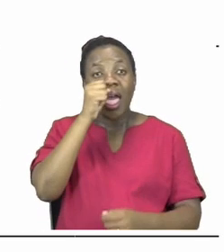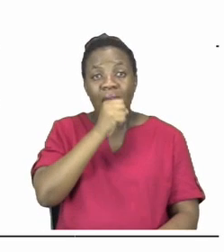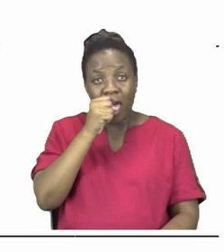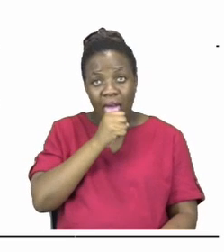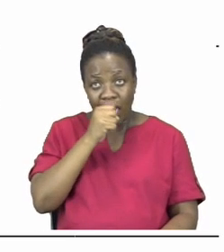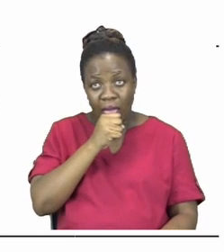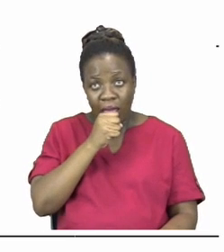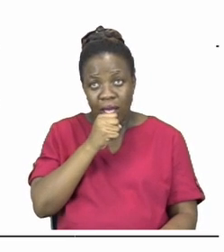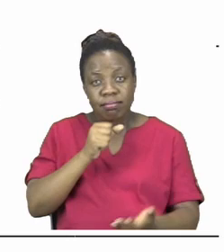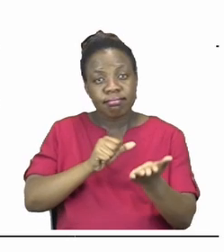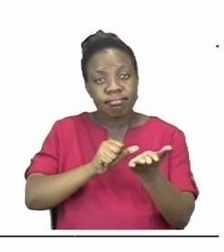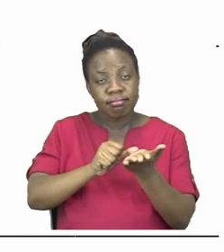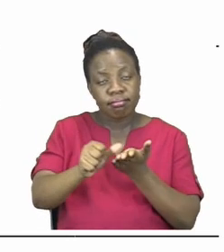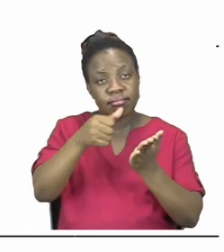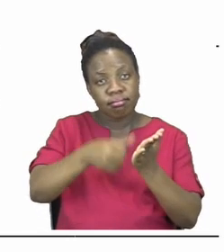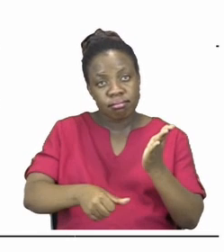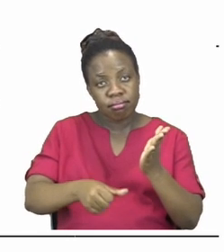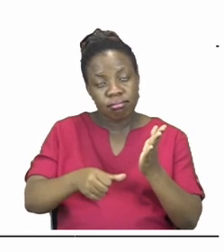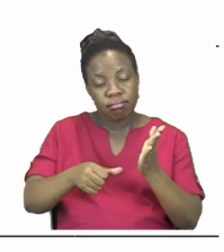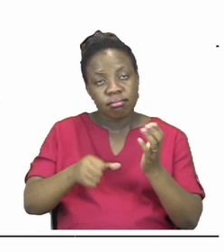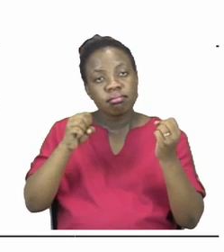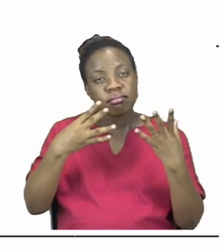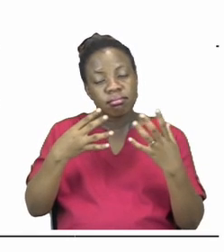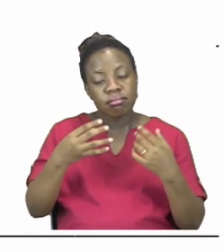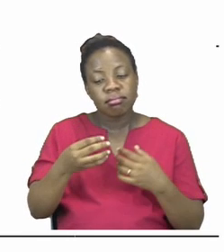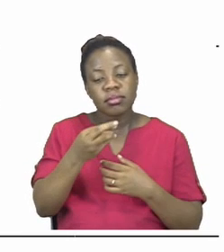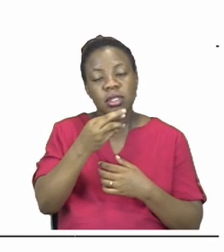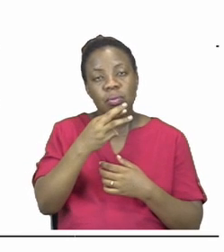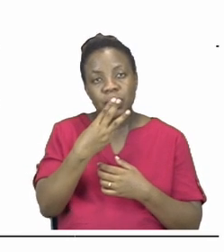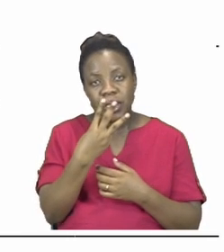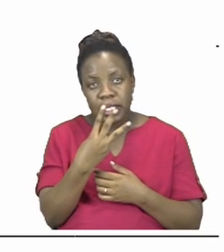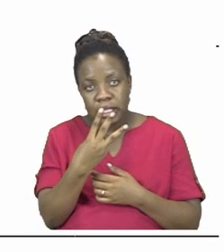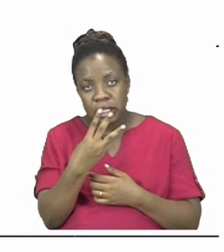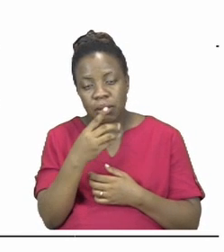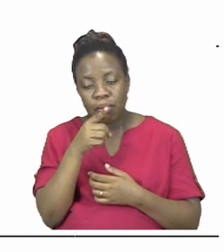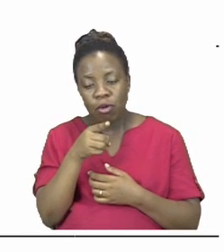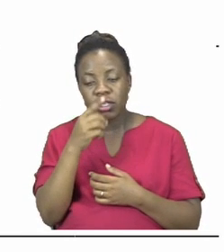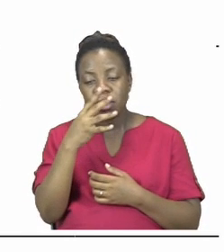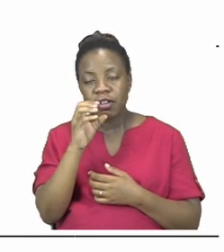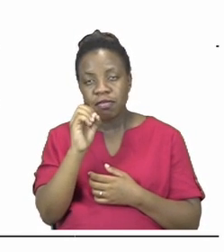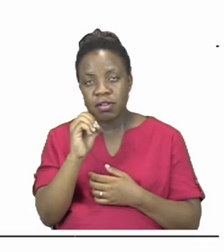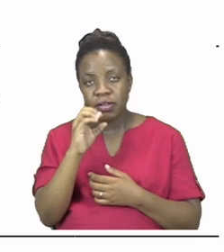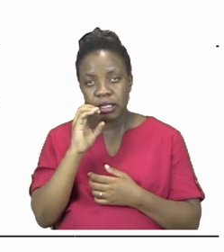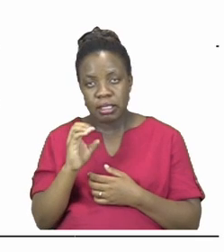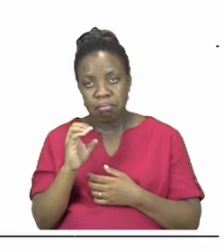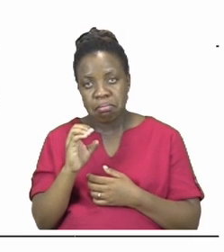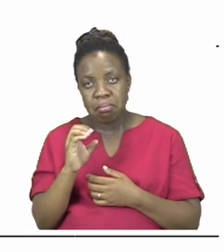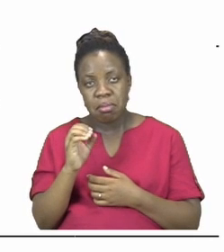$3.50. How much will Mom pay for 4 ice